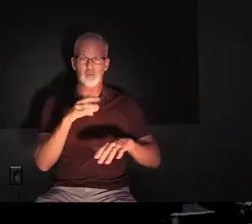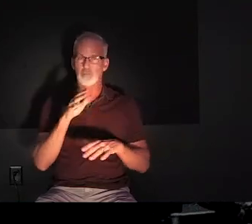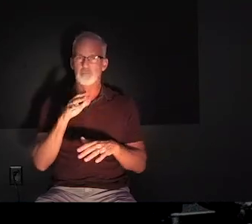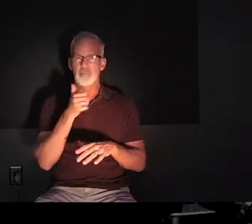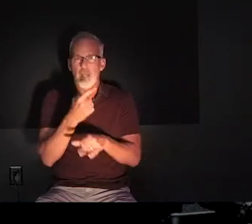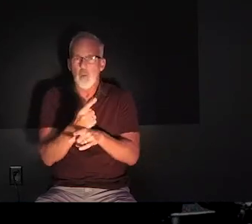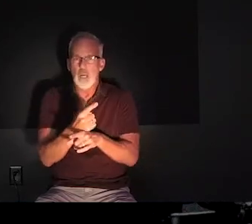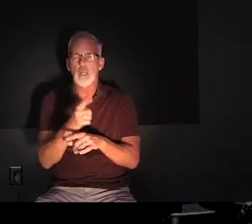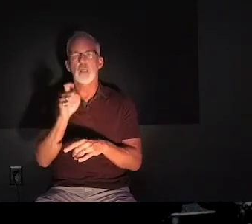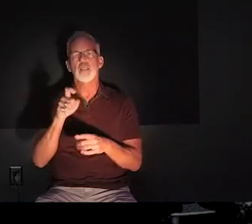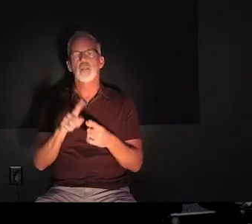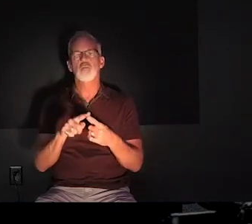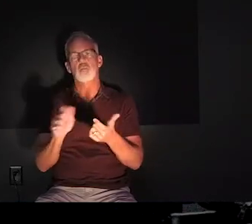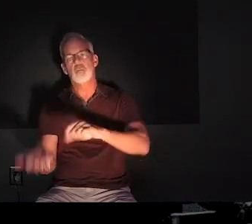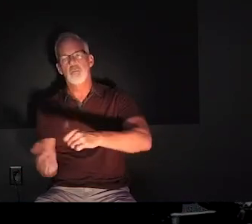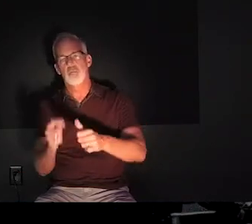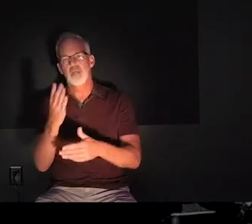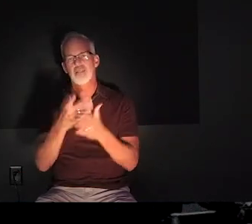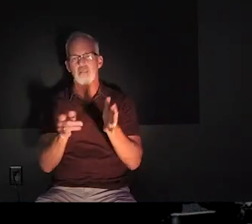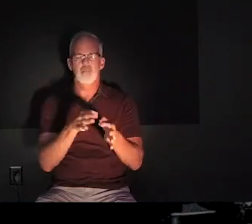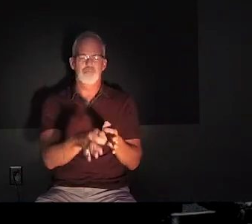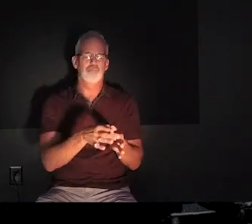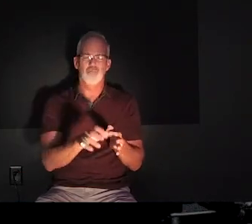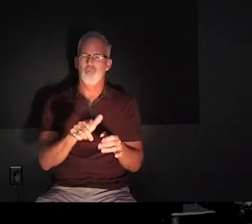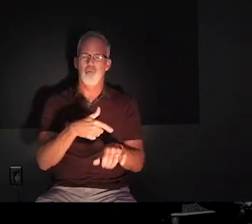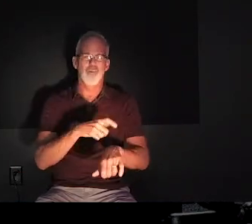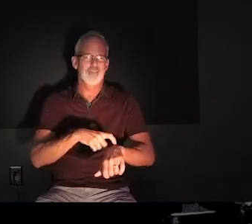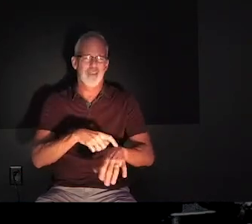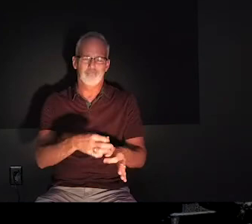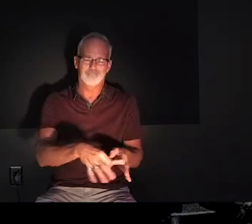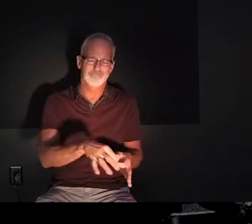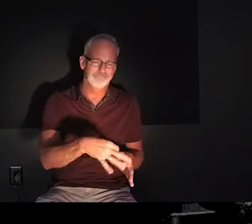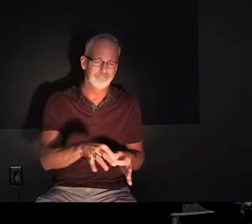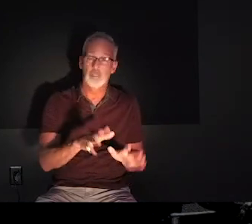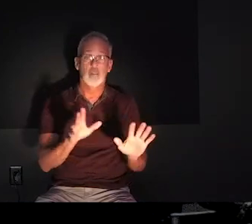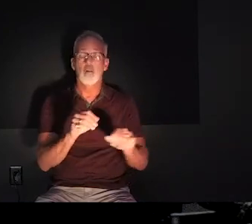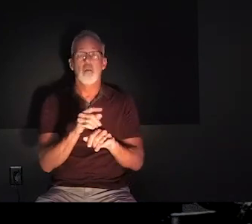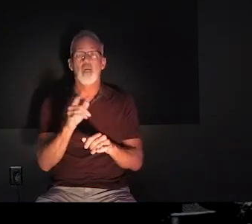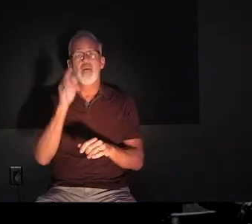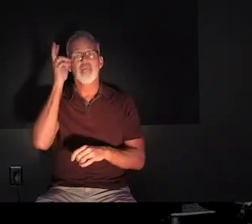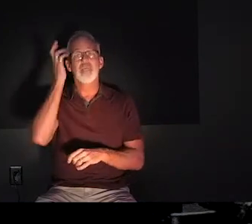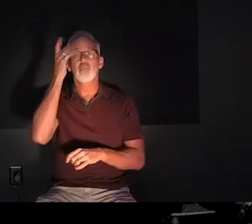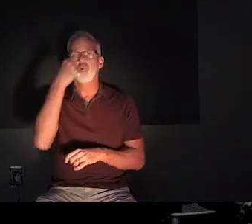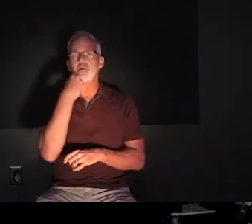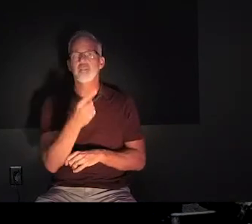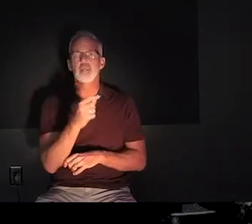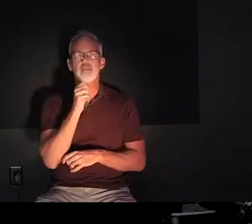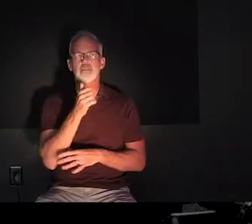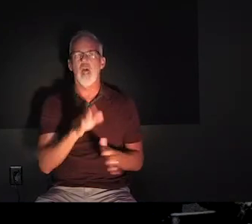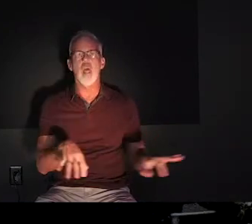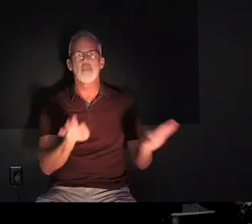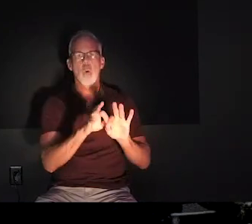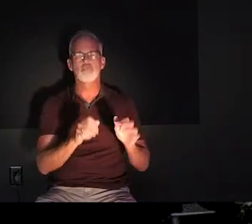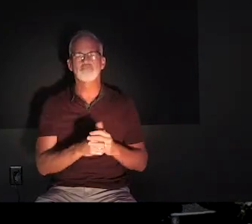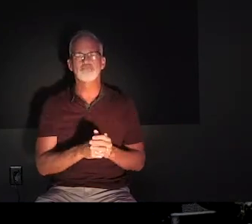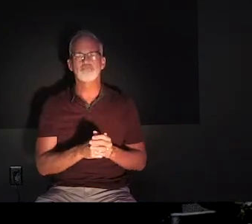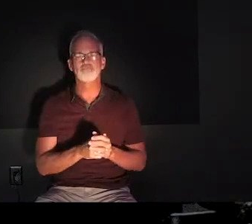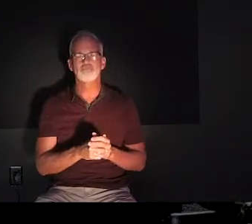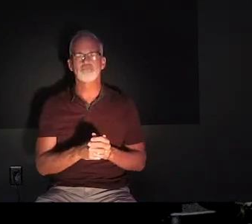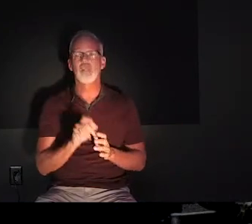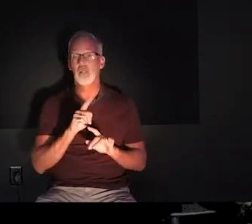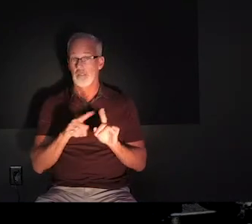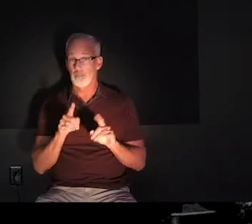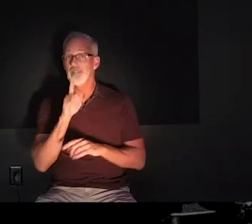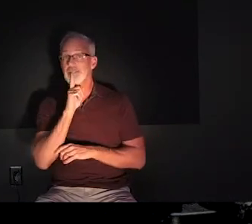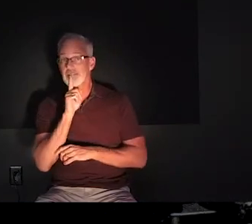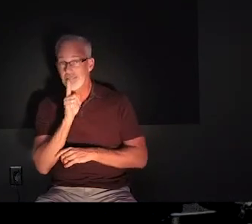baptized. Some of you have been putting it off forever. Let me tell you, the devil's going to tell you it doesn't matter, but I'm going to tell you it matters,